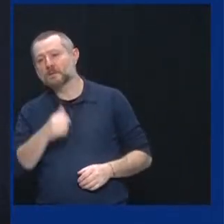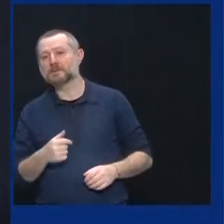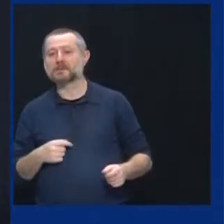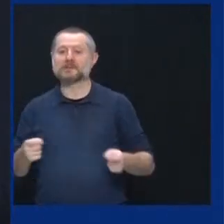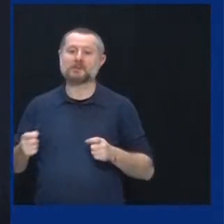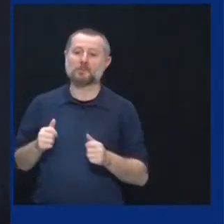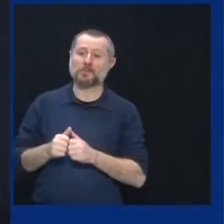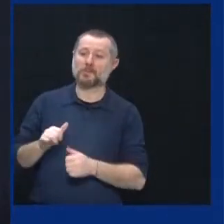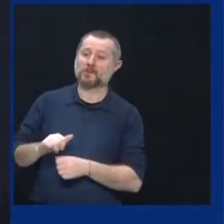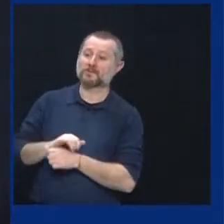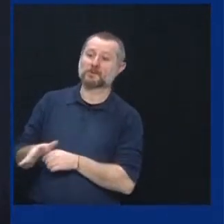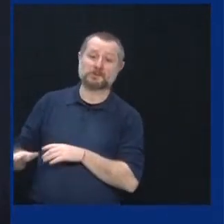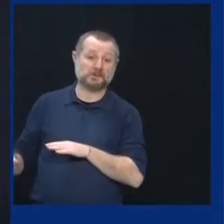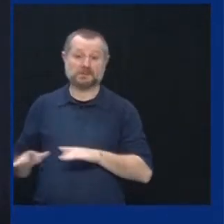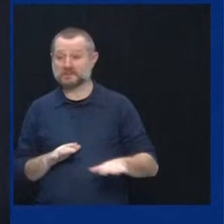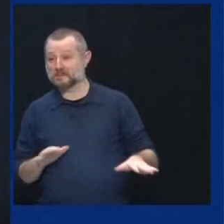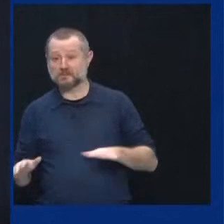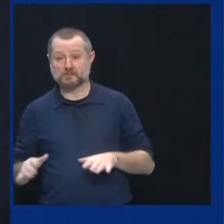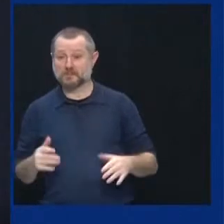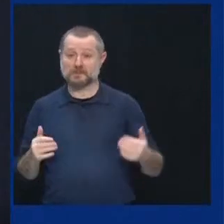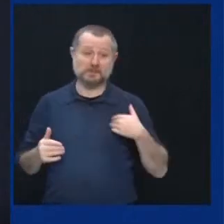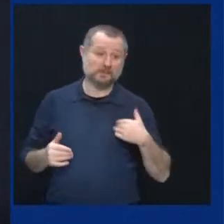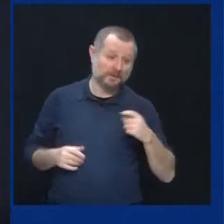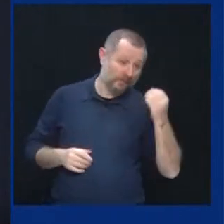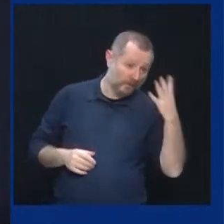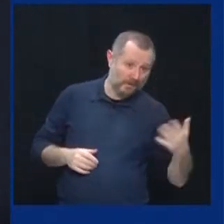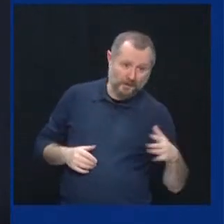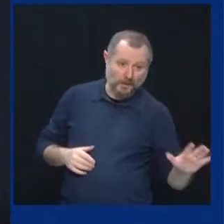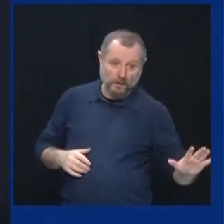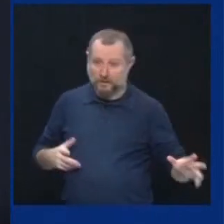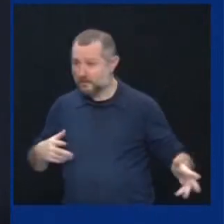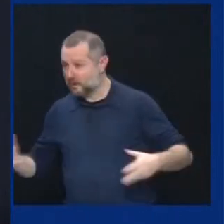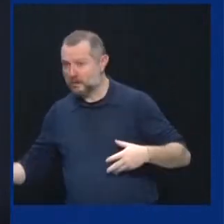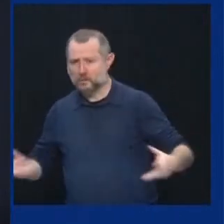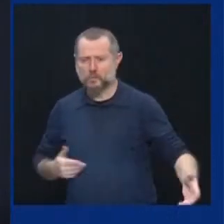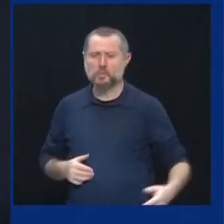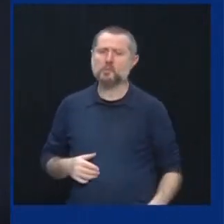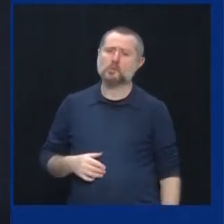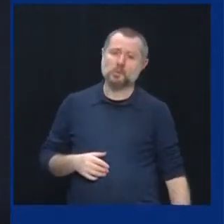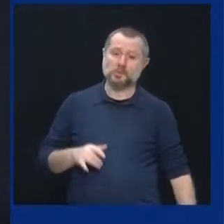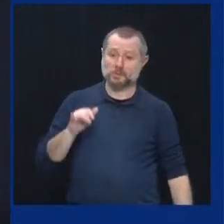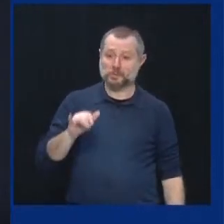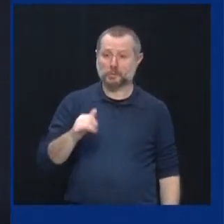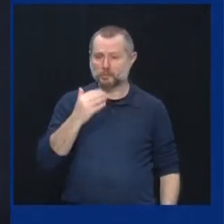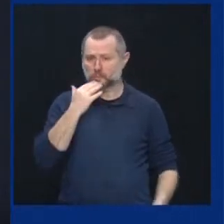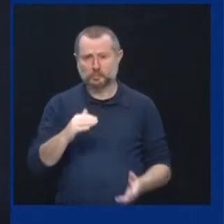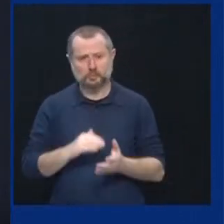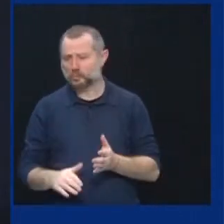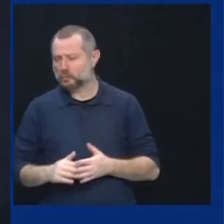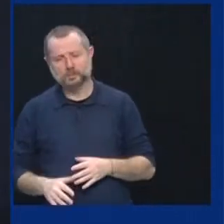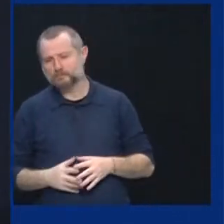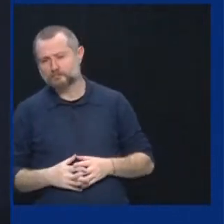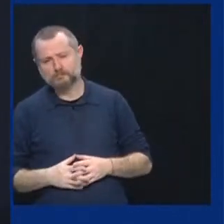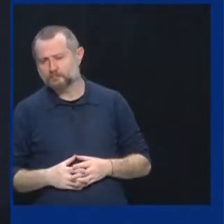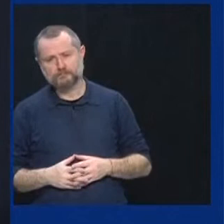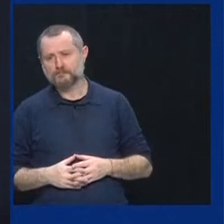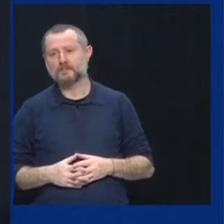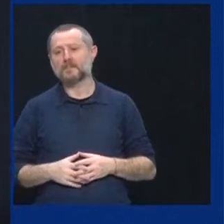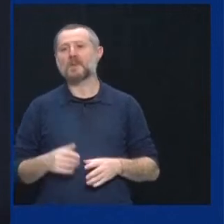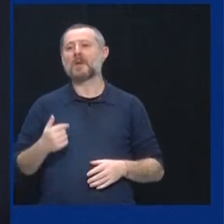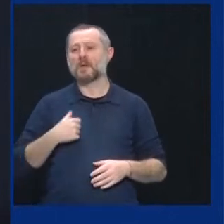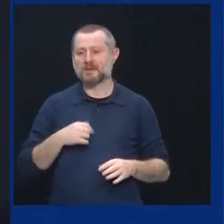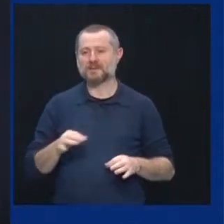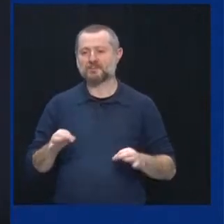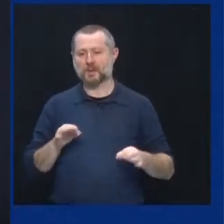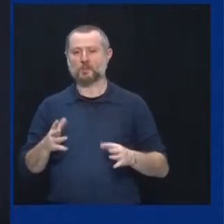involved 100%. So that's not an excuse. It's an explanation, but it's not